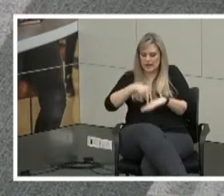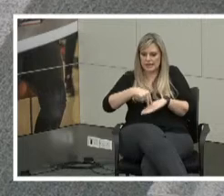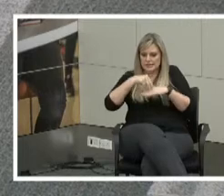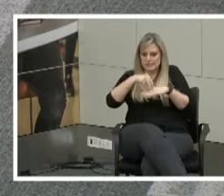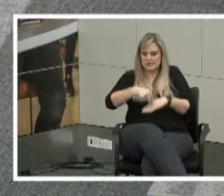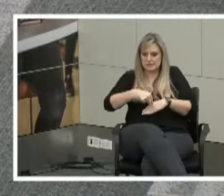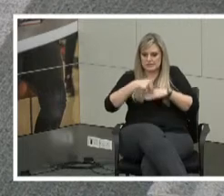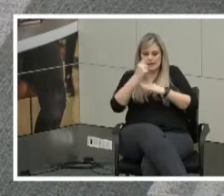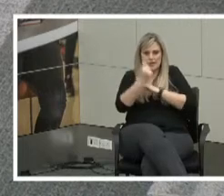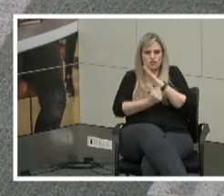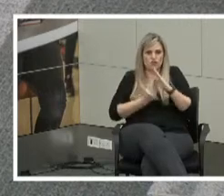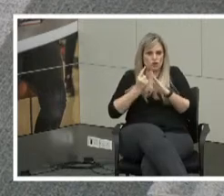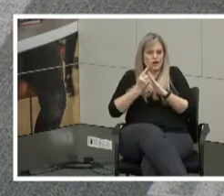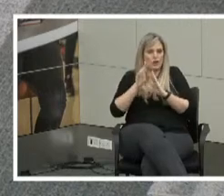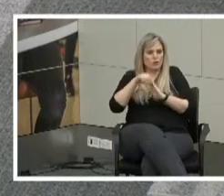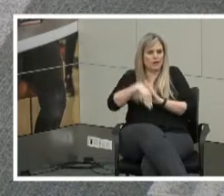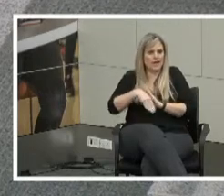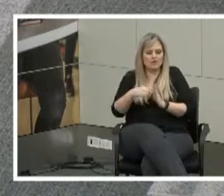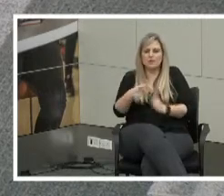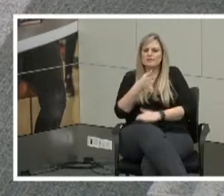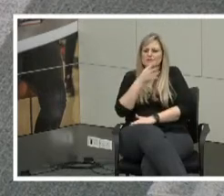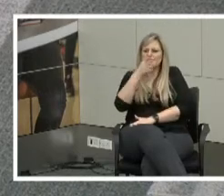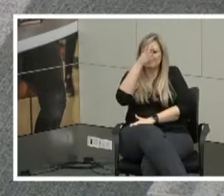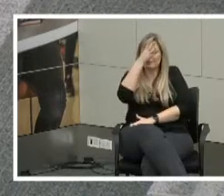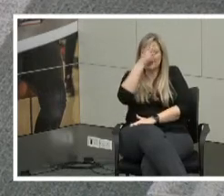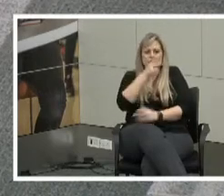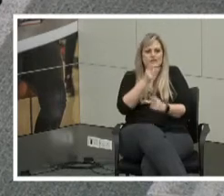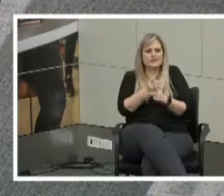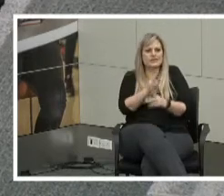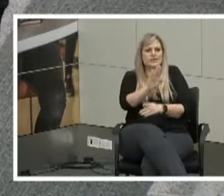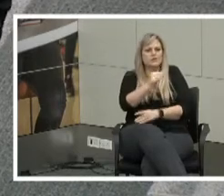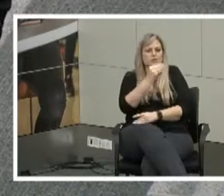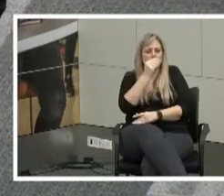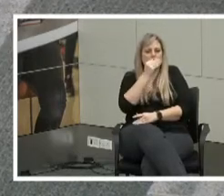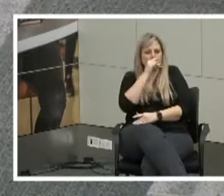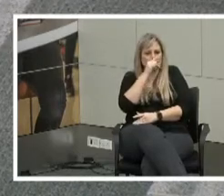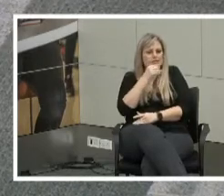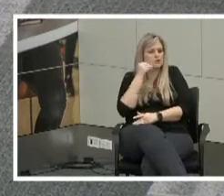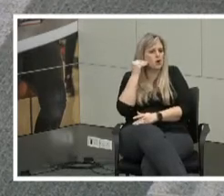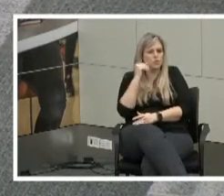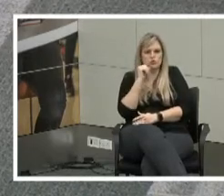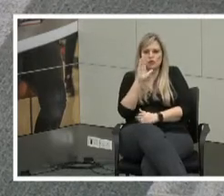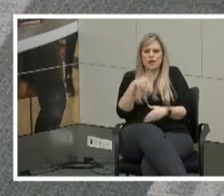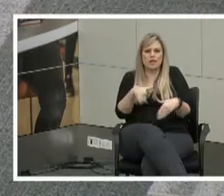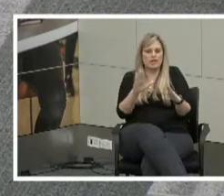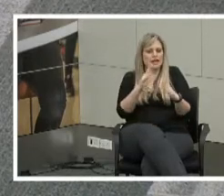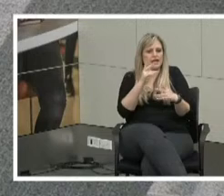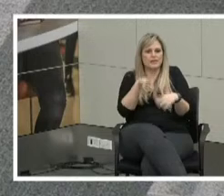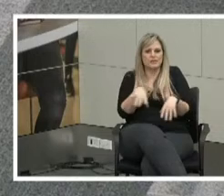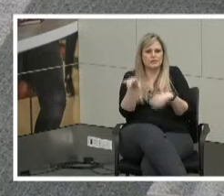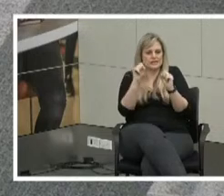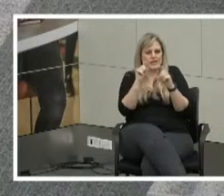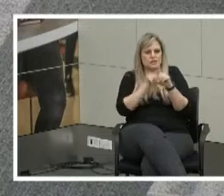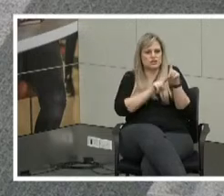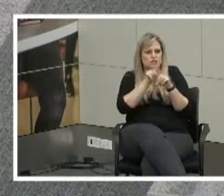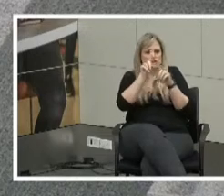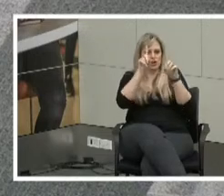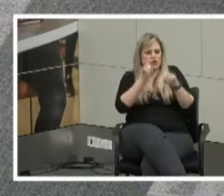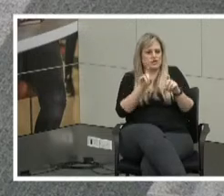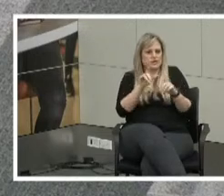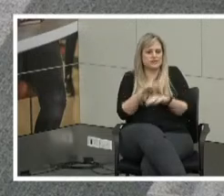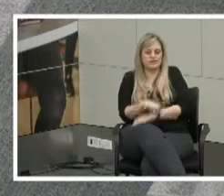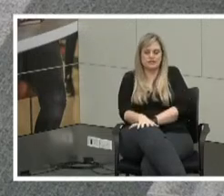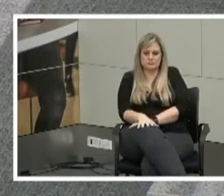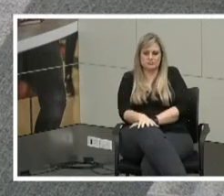entire hour and a half parents keep your kids home from taking STAR testing desperate times ca for desperate